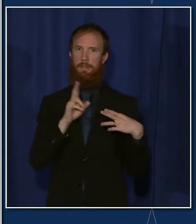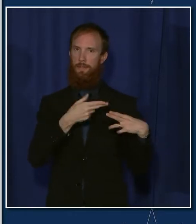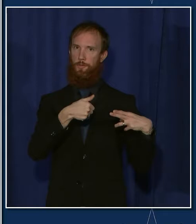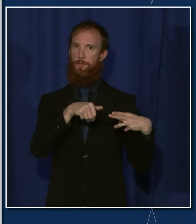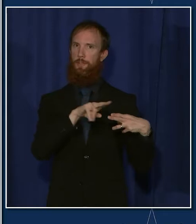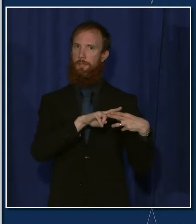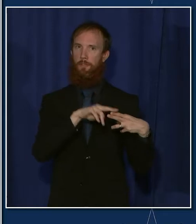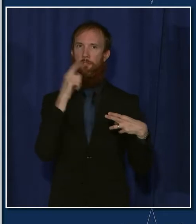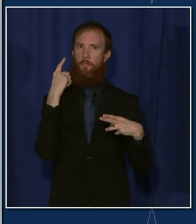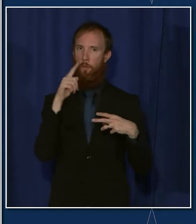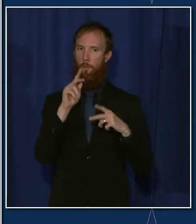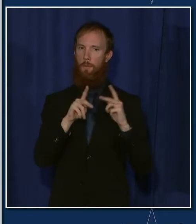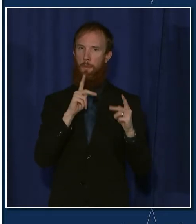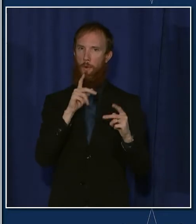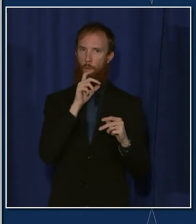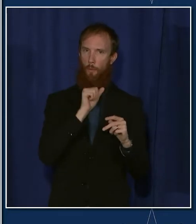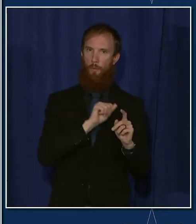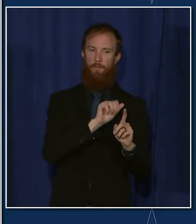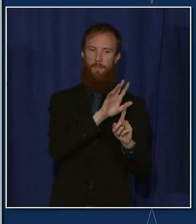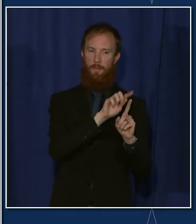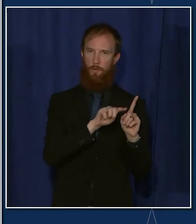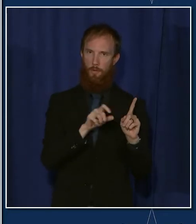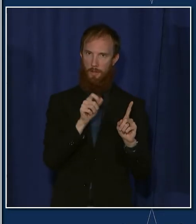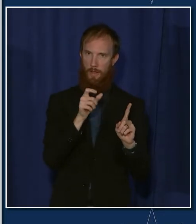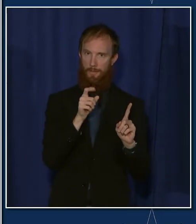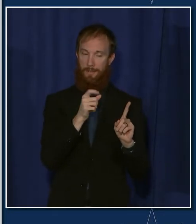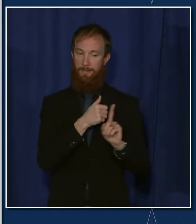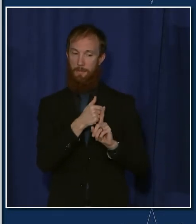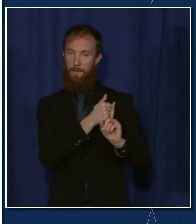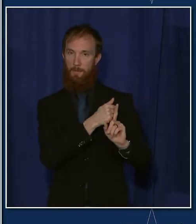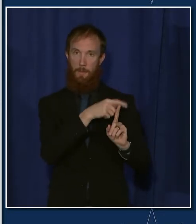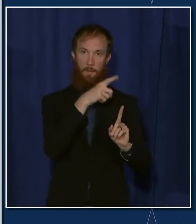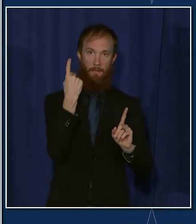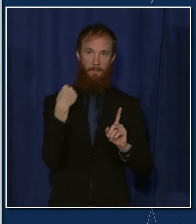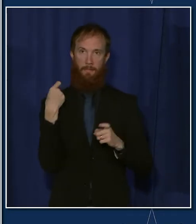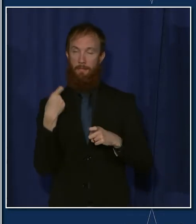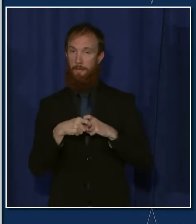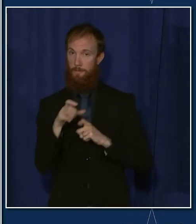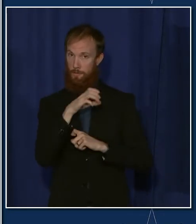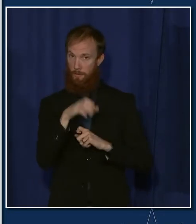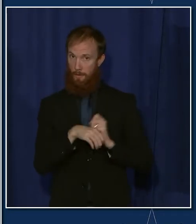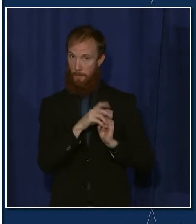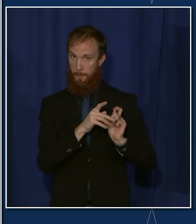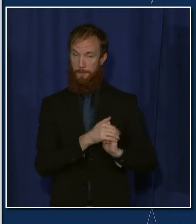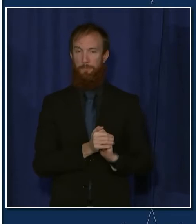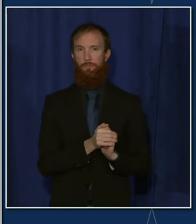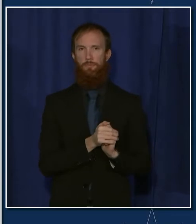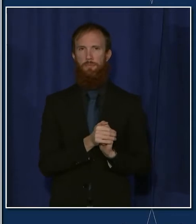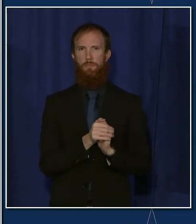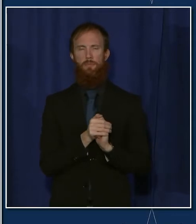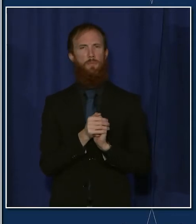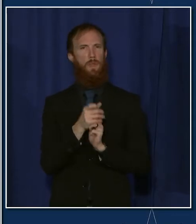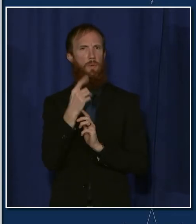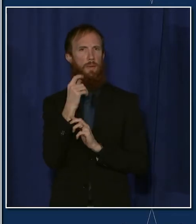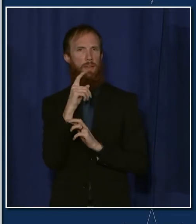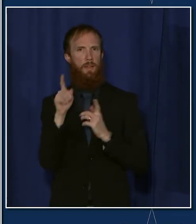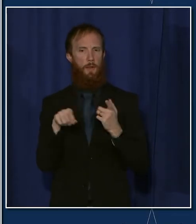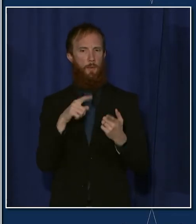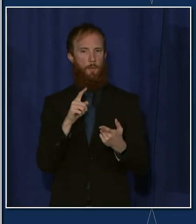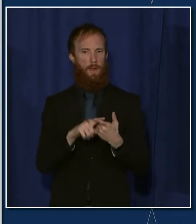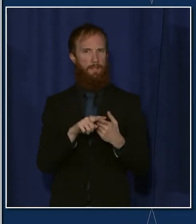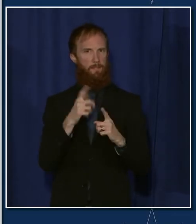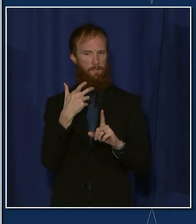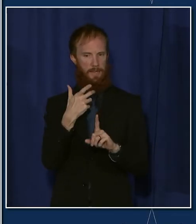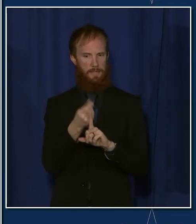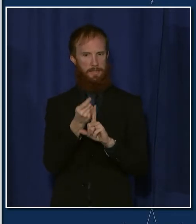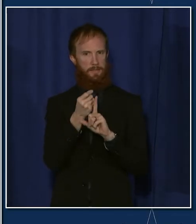increases for our youngest 5 to 11-year-old Black and Latinx Chicagoans. So when vaccine kicked off, we